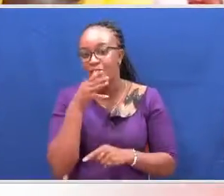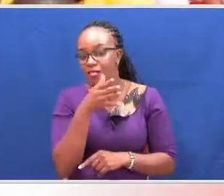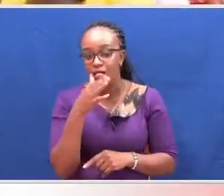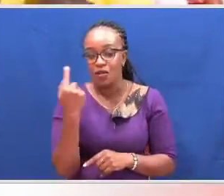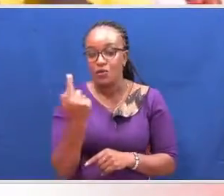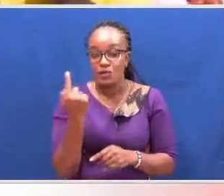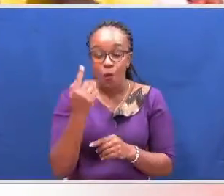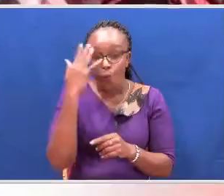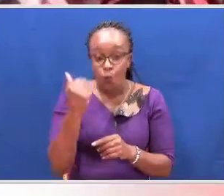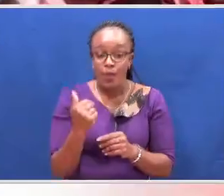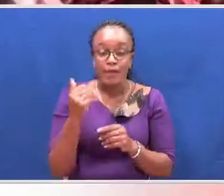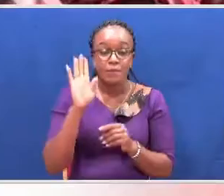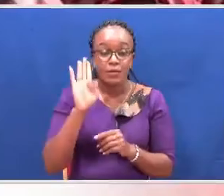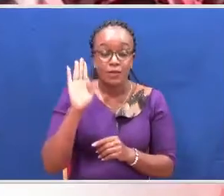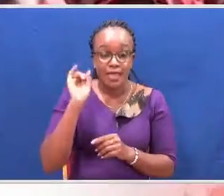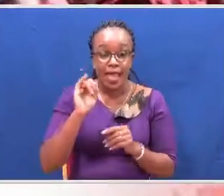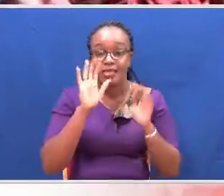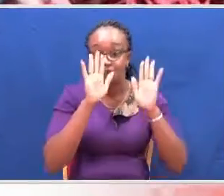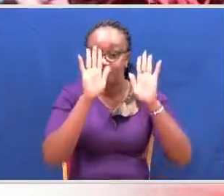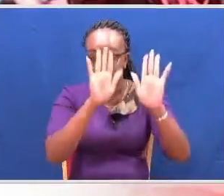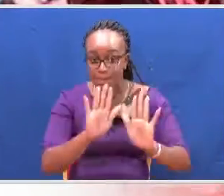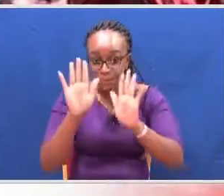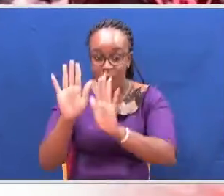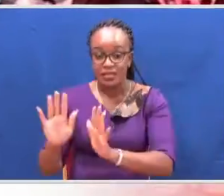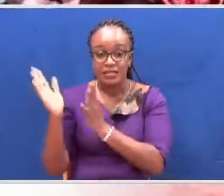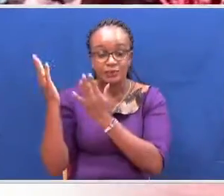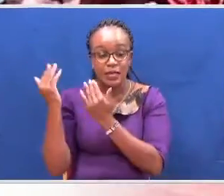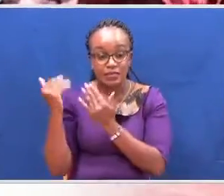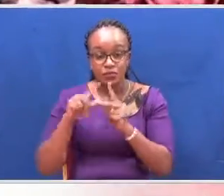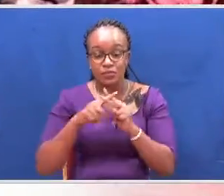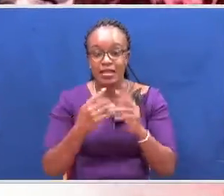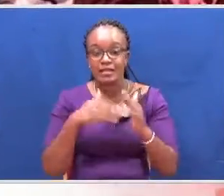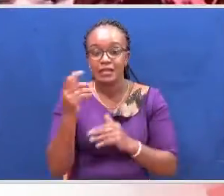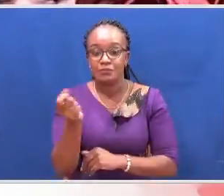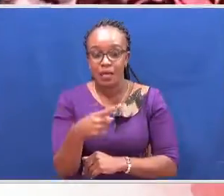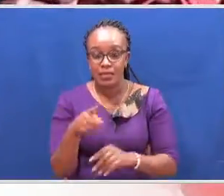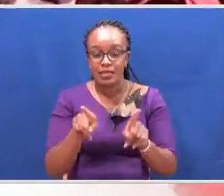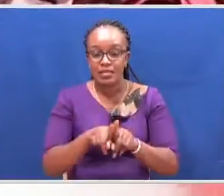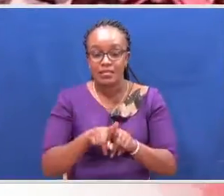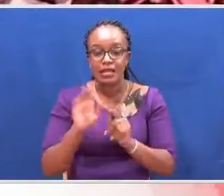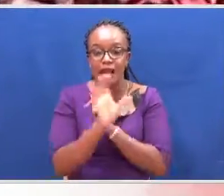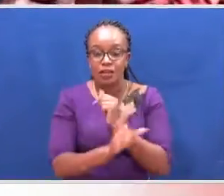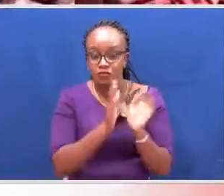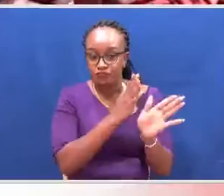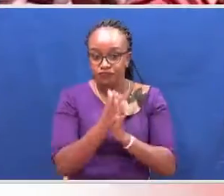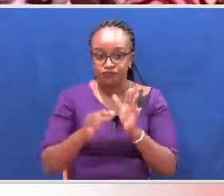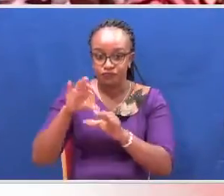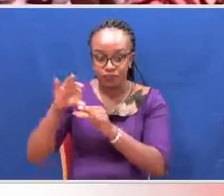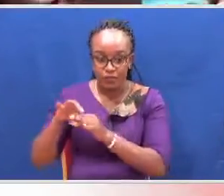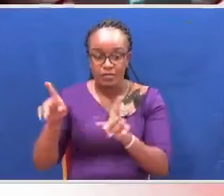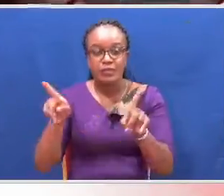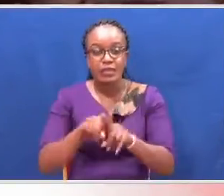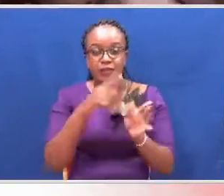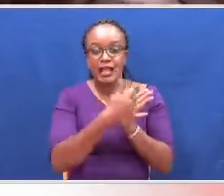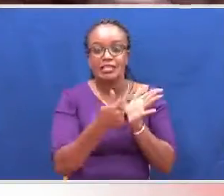campaigns expected to kick off next month as the country prepares for a referendum. The timing of the one-month ban in political gatherings